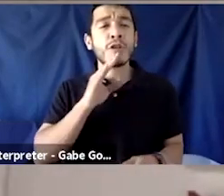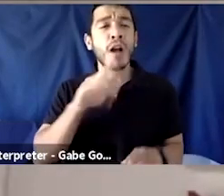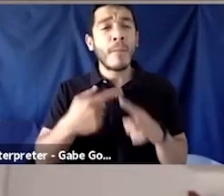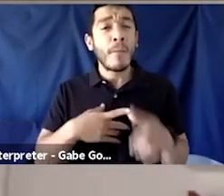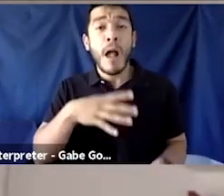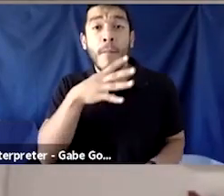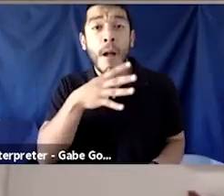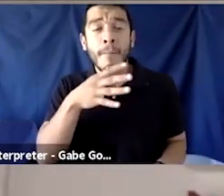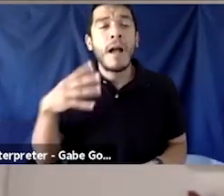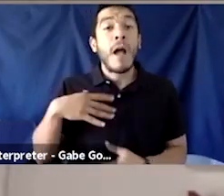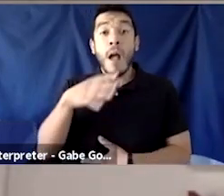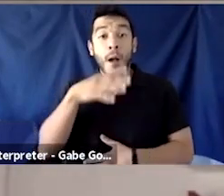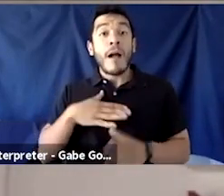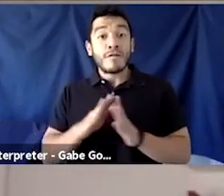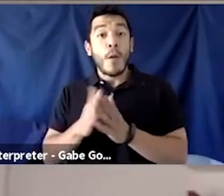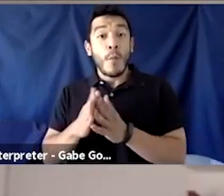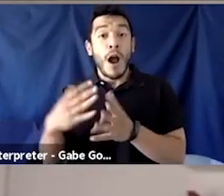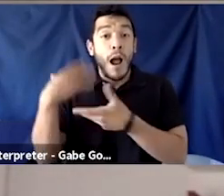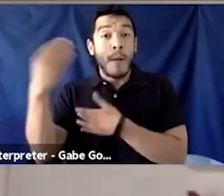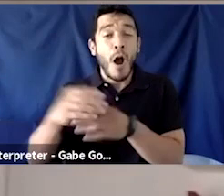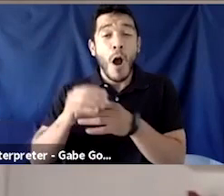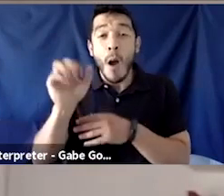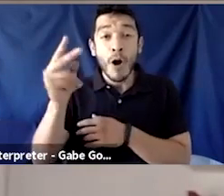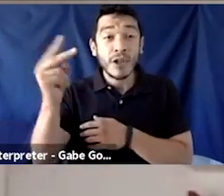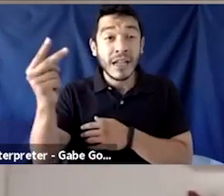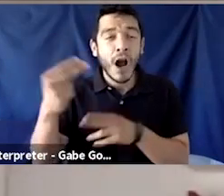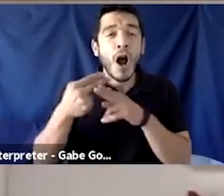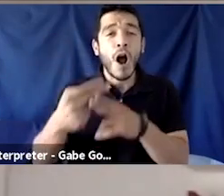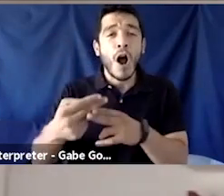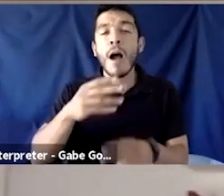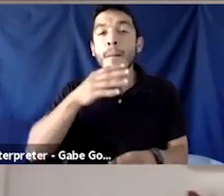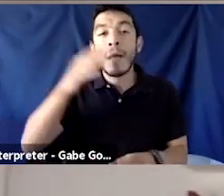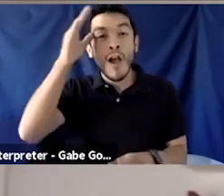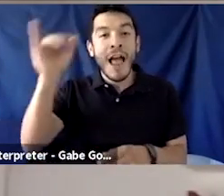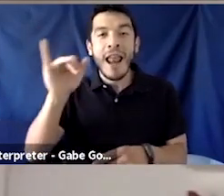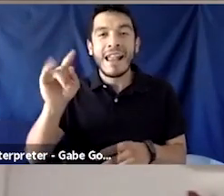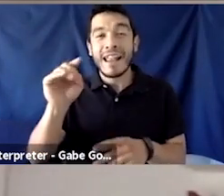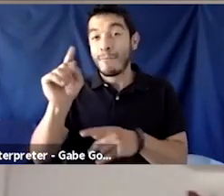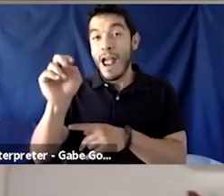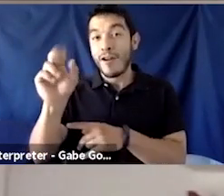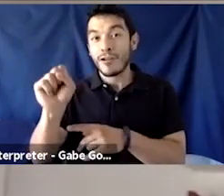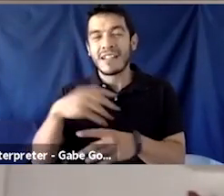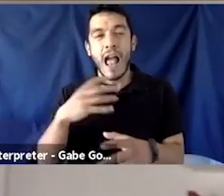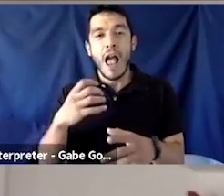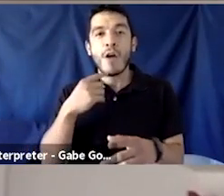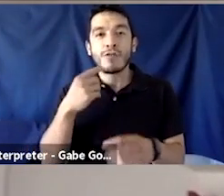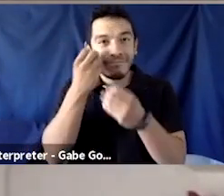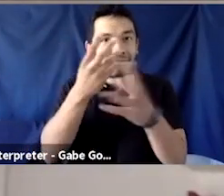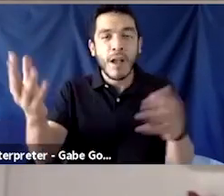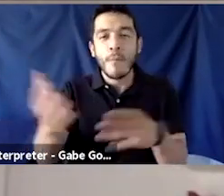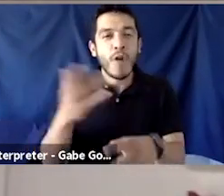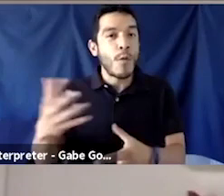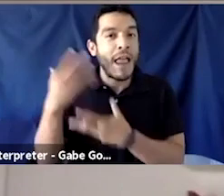March 2nd with Random House called Parent Like It Matters, which I should have talked about. And I wanted to remember before we left that she talks so